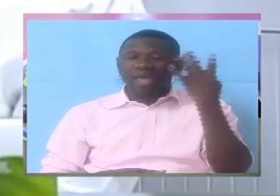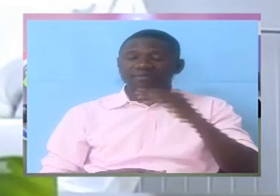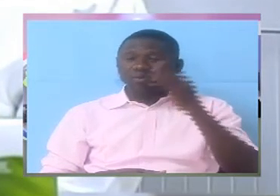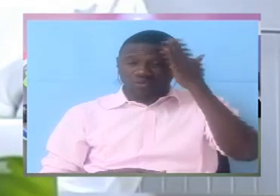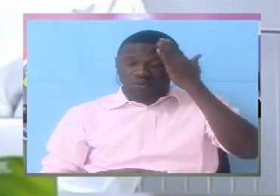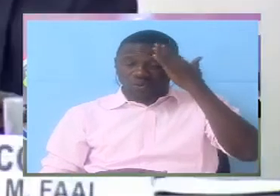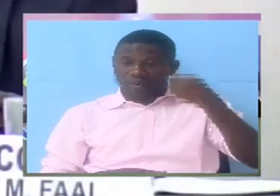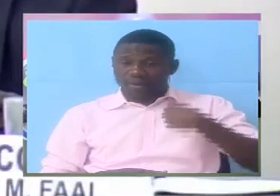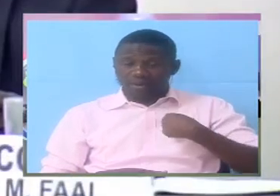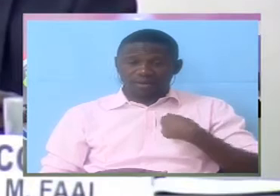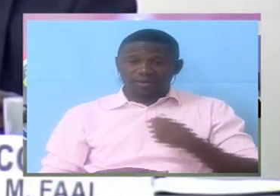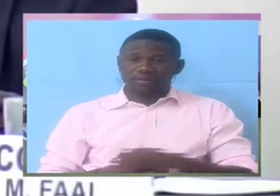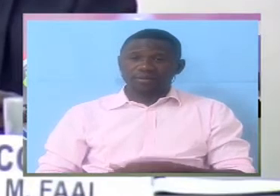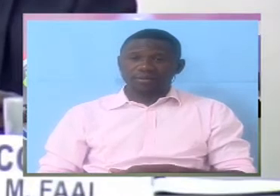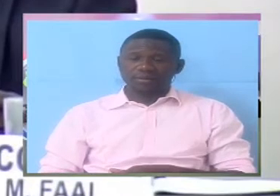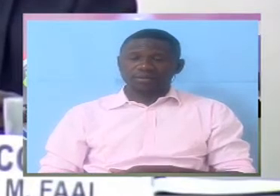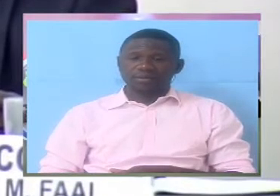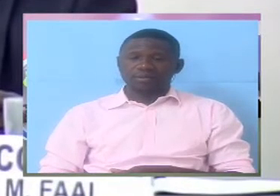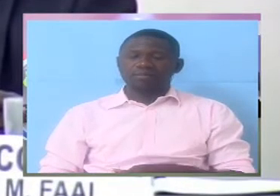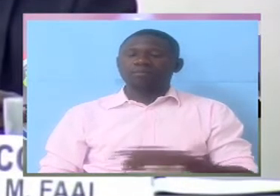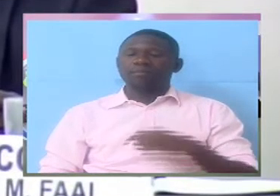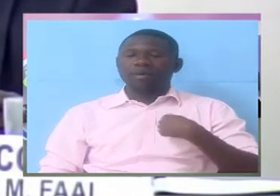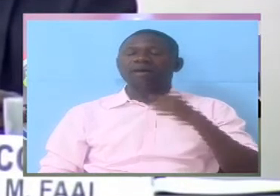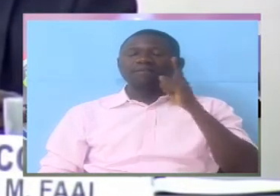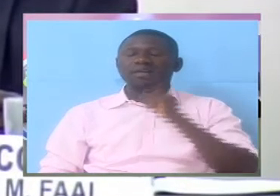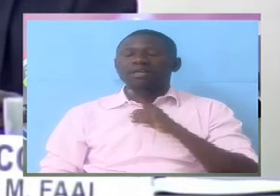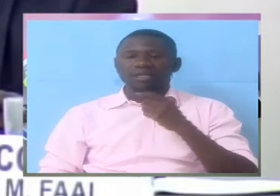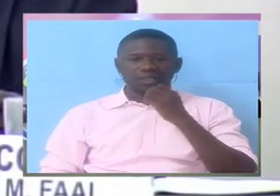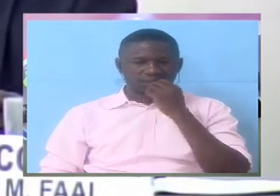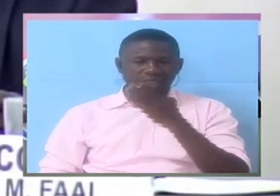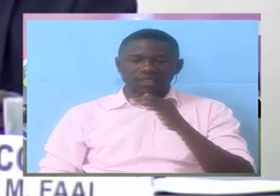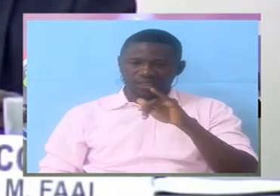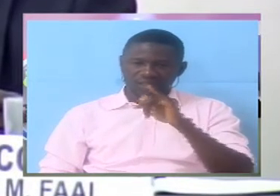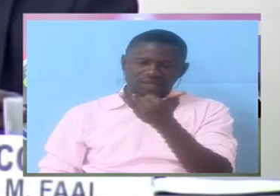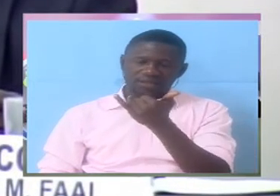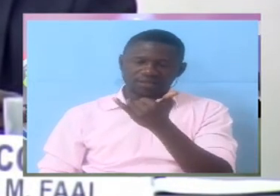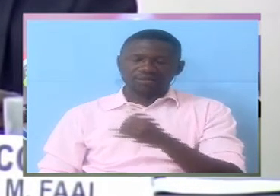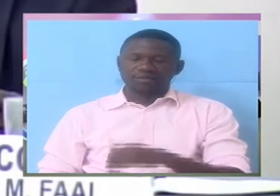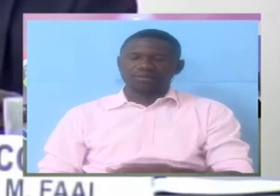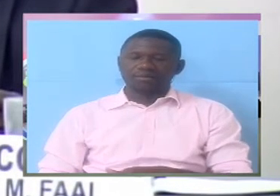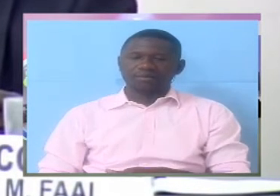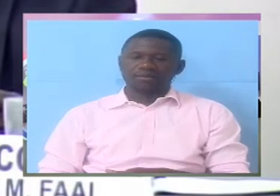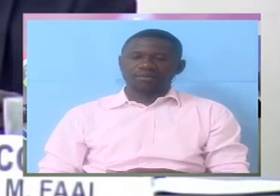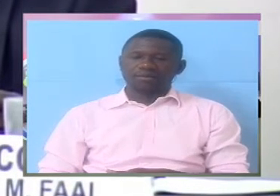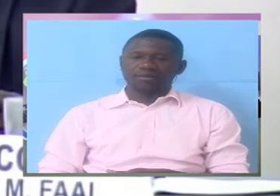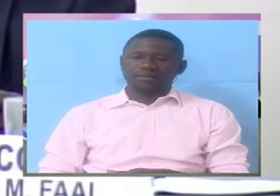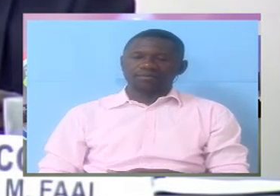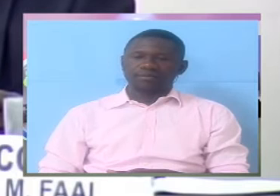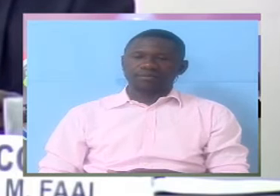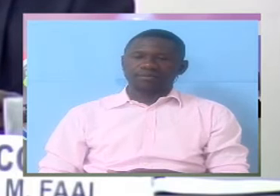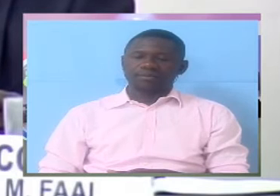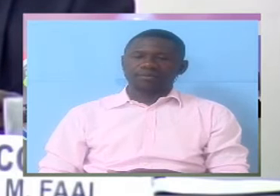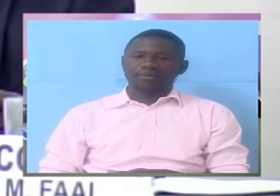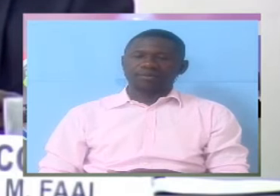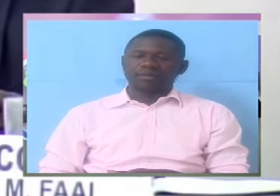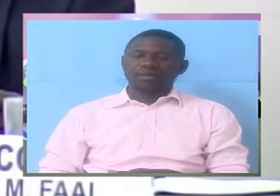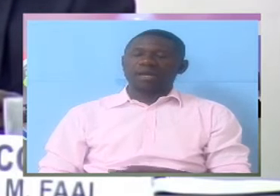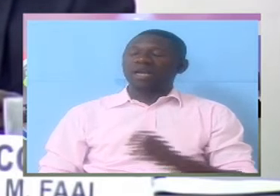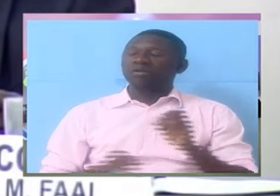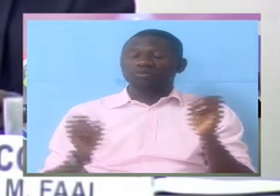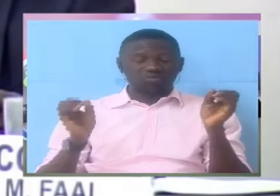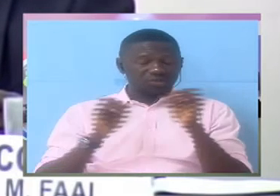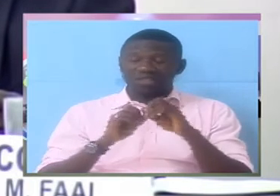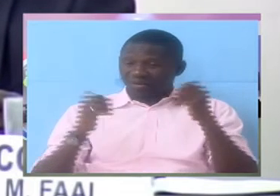me? He said yes. And no matter what, I am his